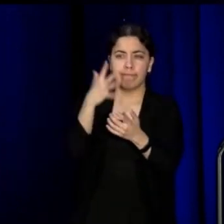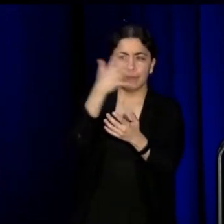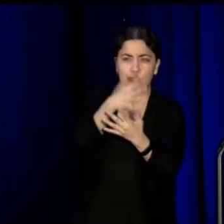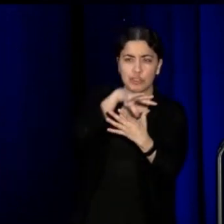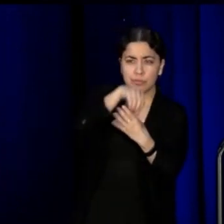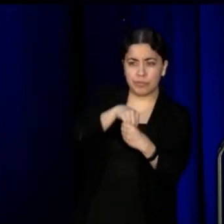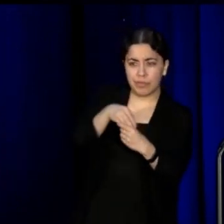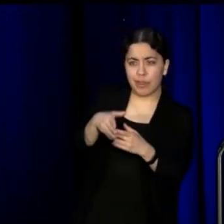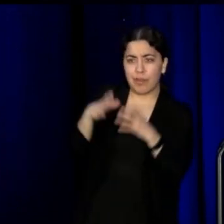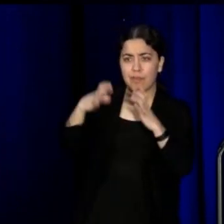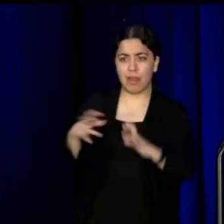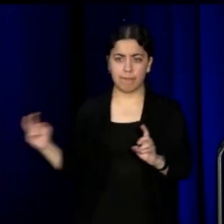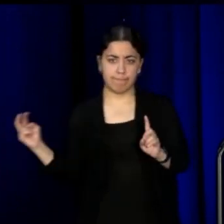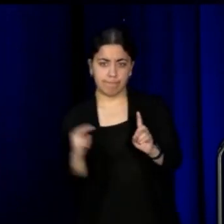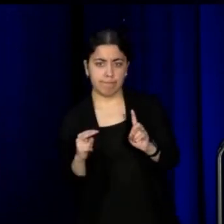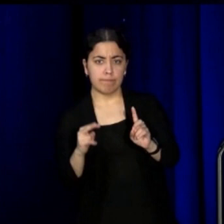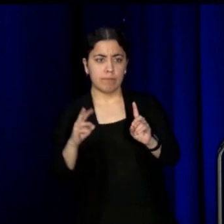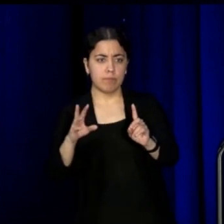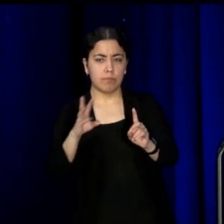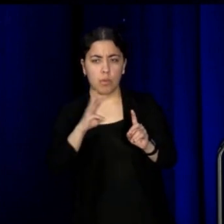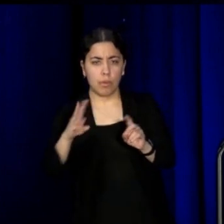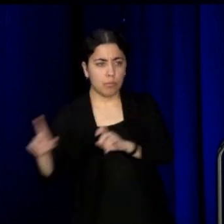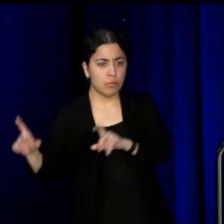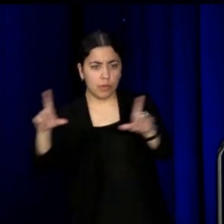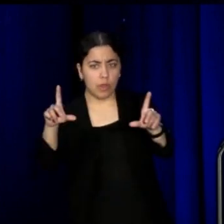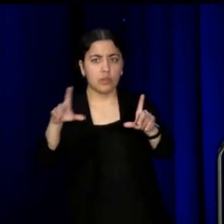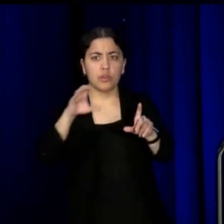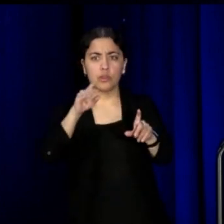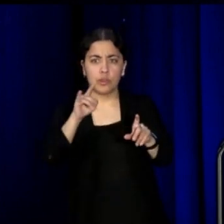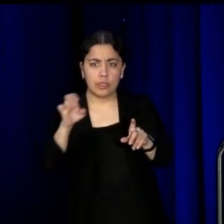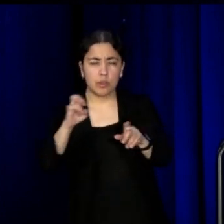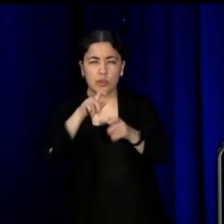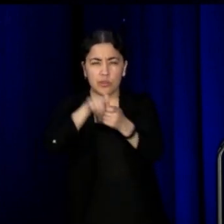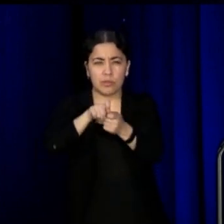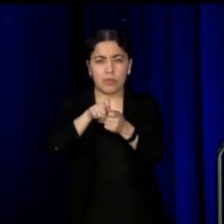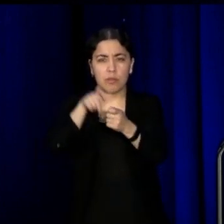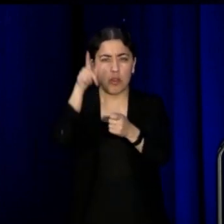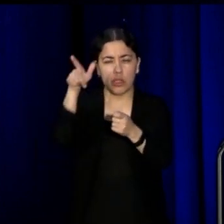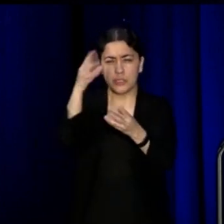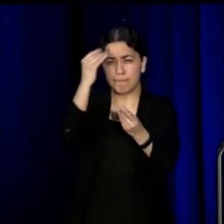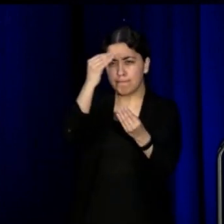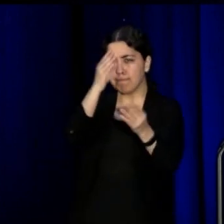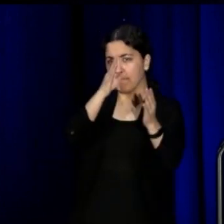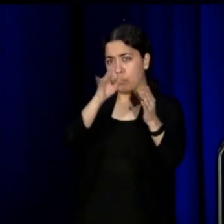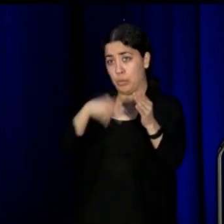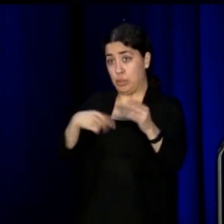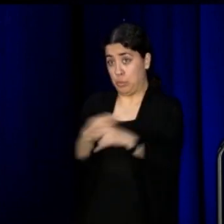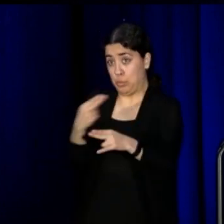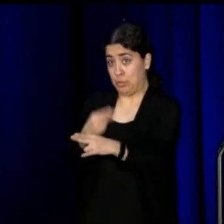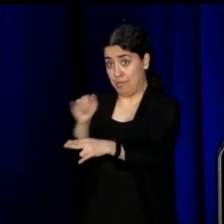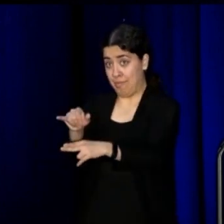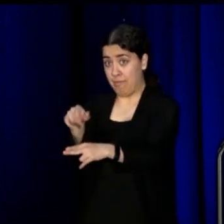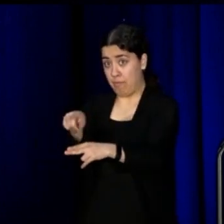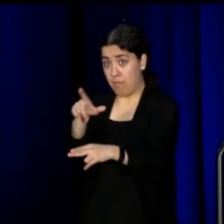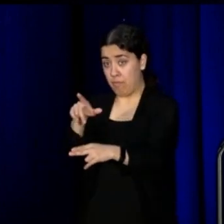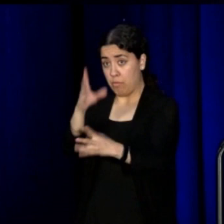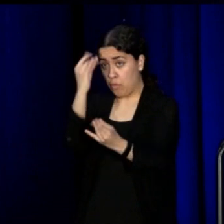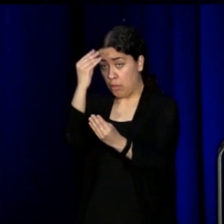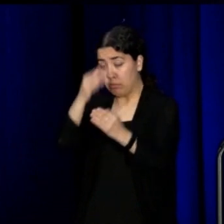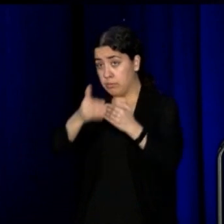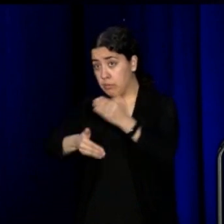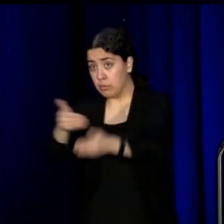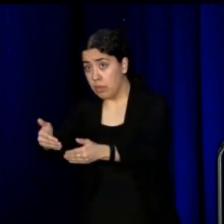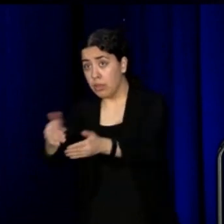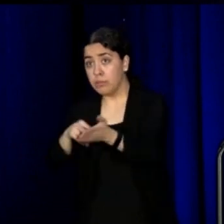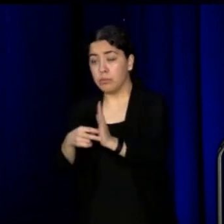the client side, let's say on the browser, a cookie or a certain logic that we are executing, if that is true, is positive, we